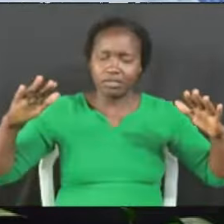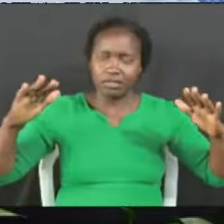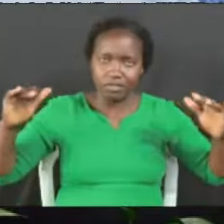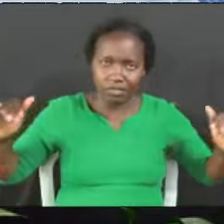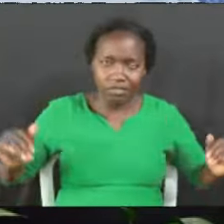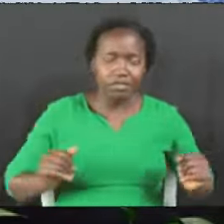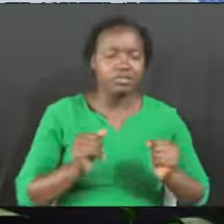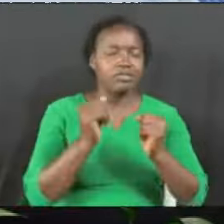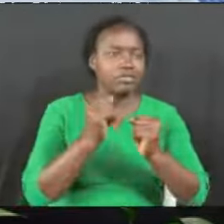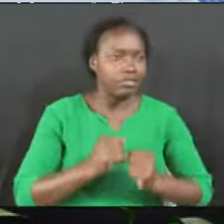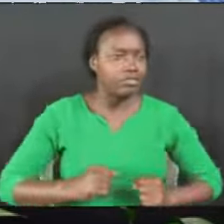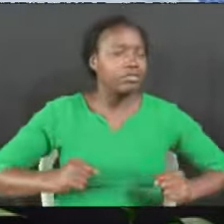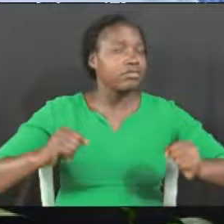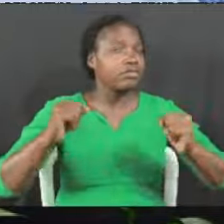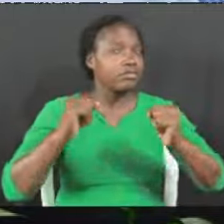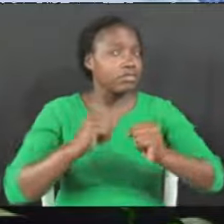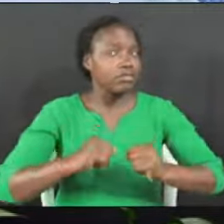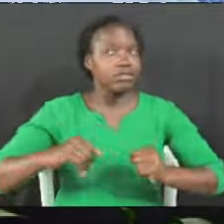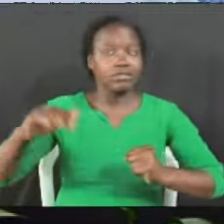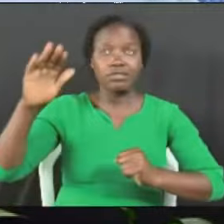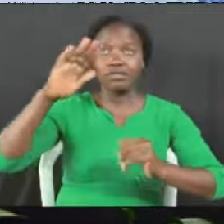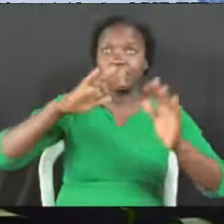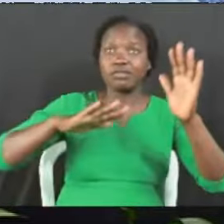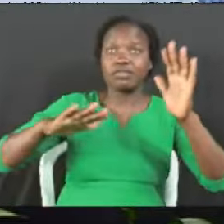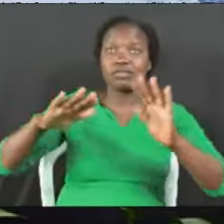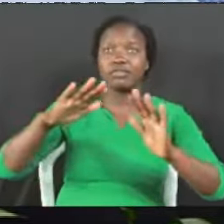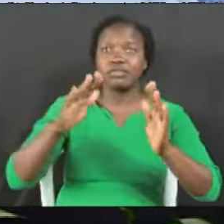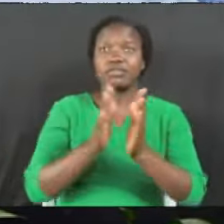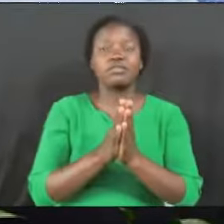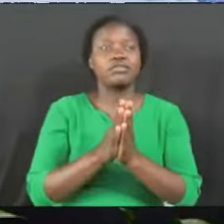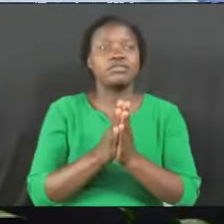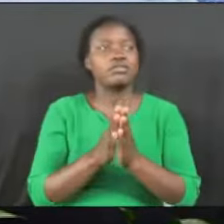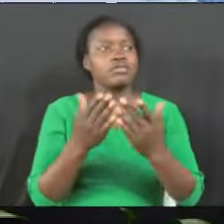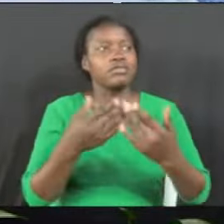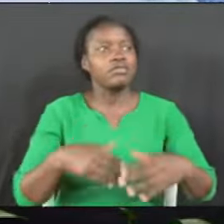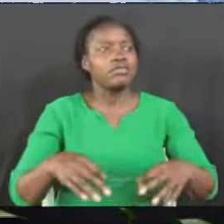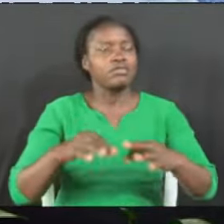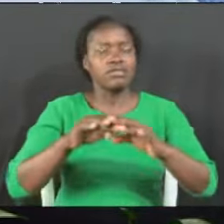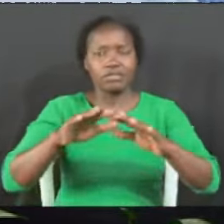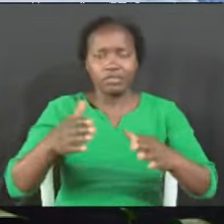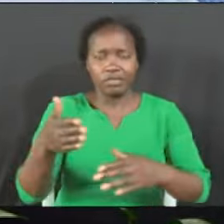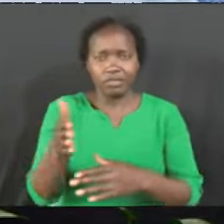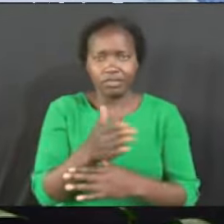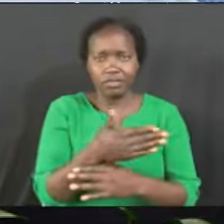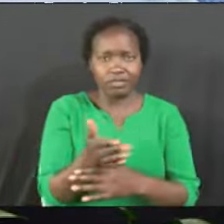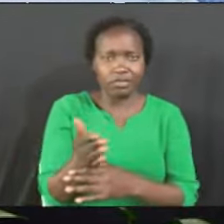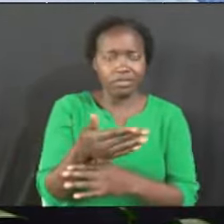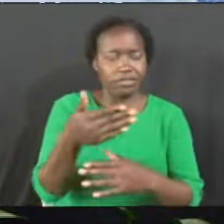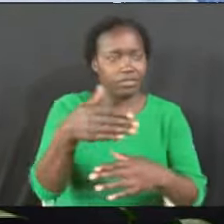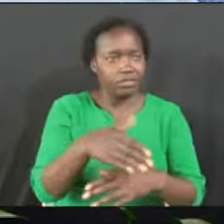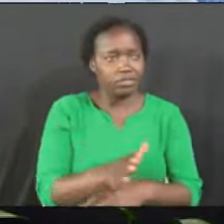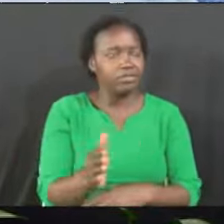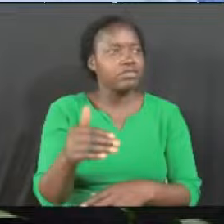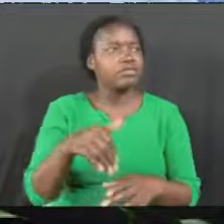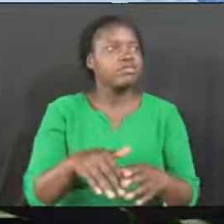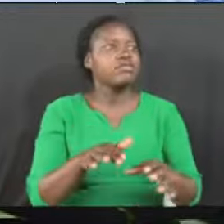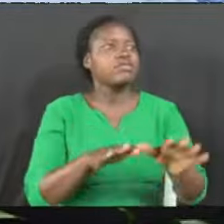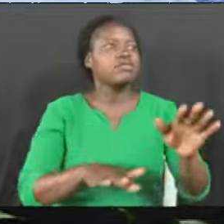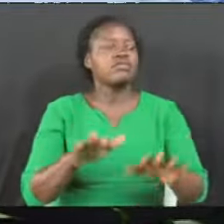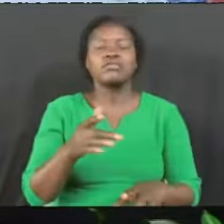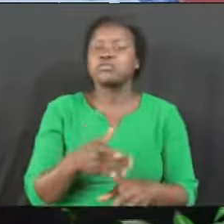air, the beasts that roam the fields, and the fish that swim in the sea. But we are not